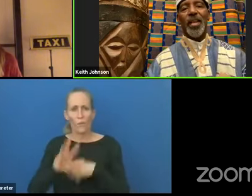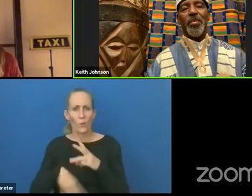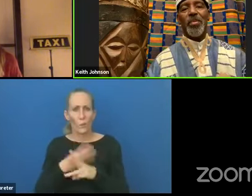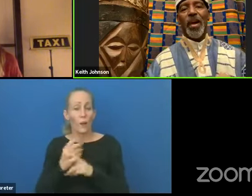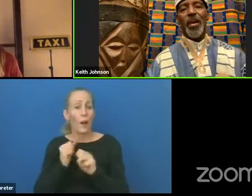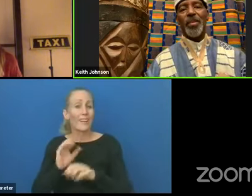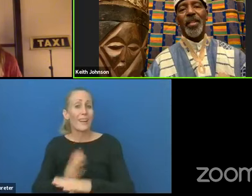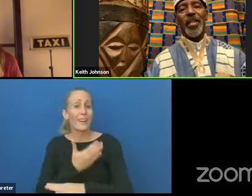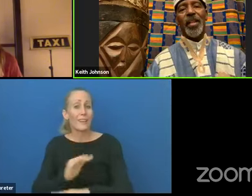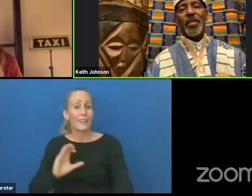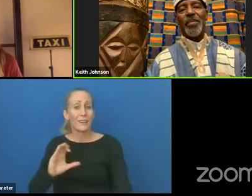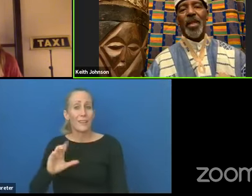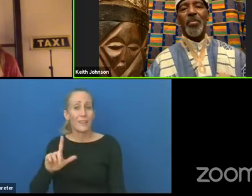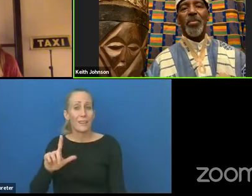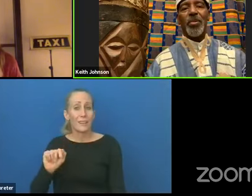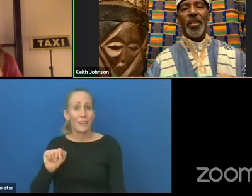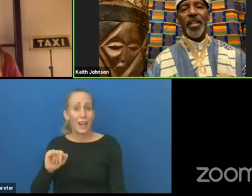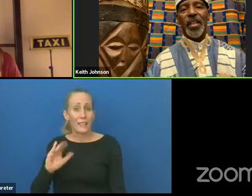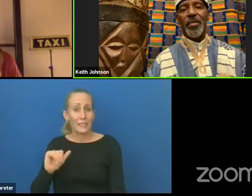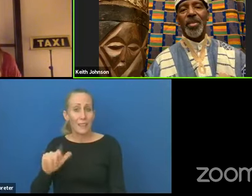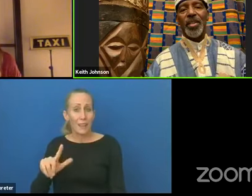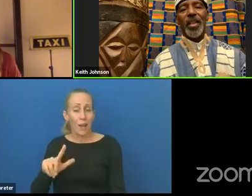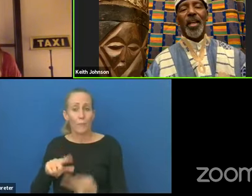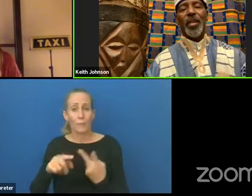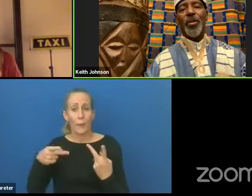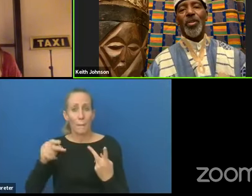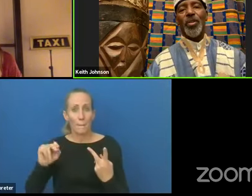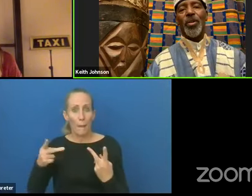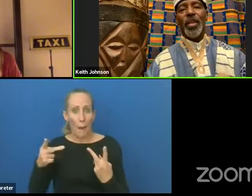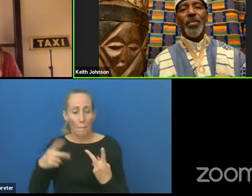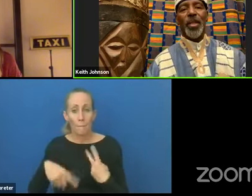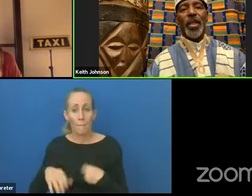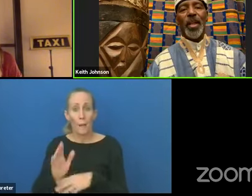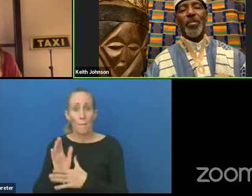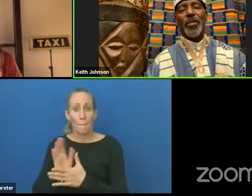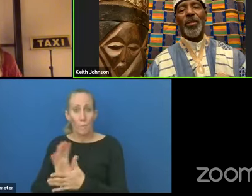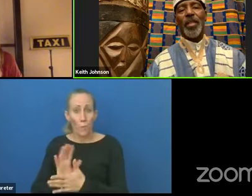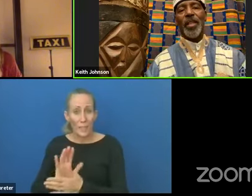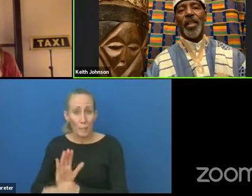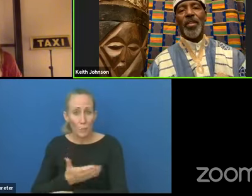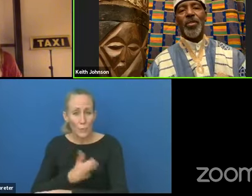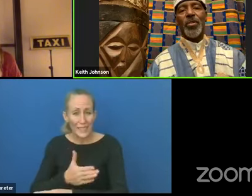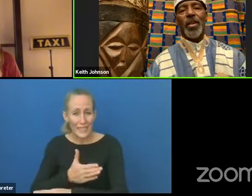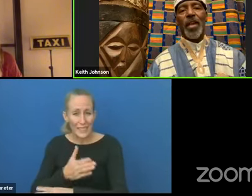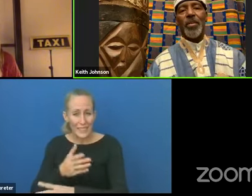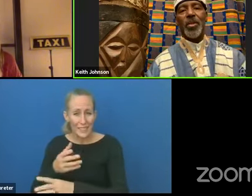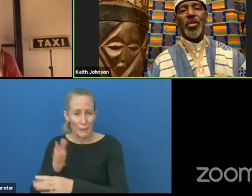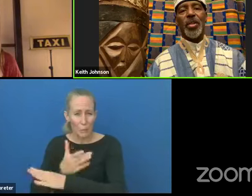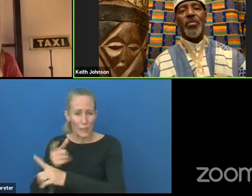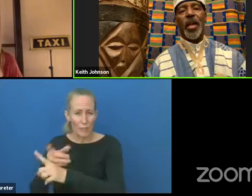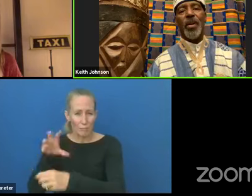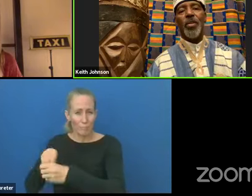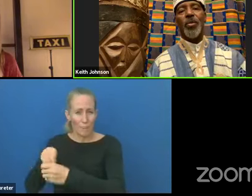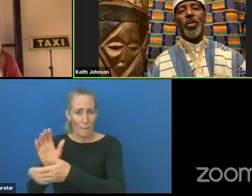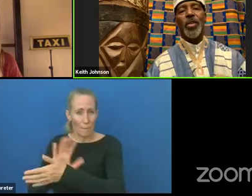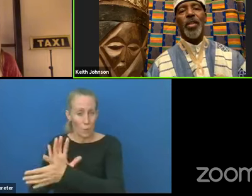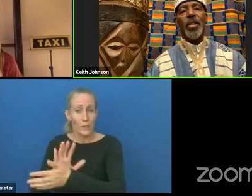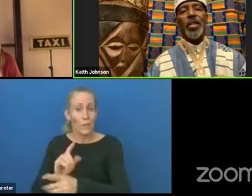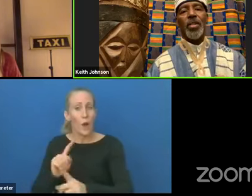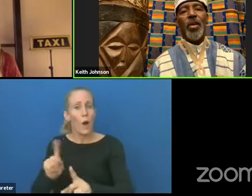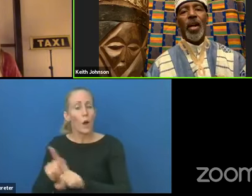I can play pop, I can play movie themes, and also it gives me the opportunity to create music of my